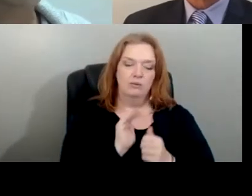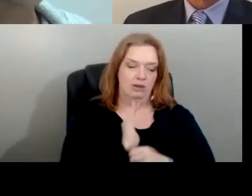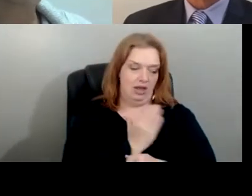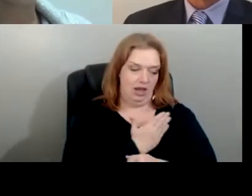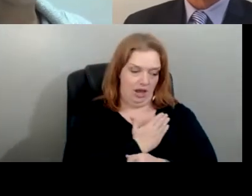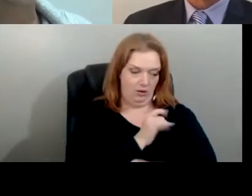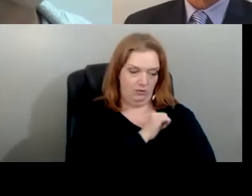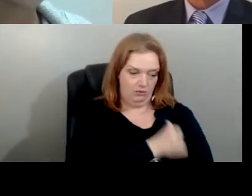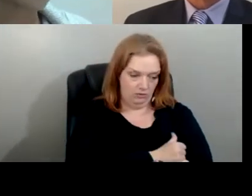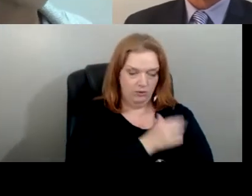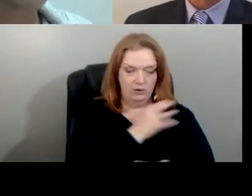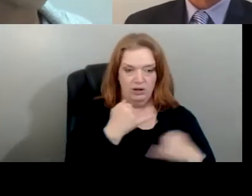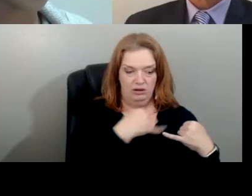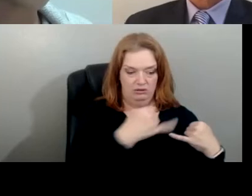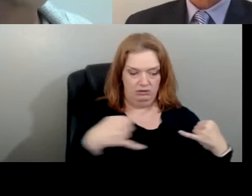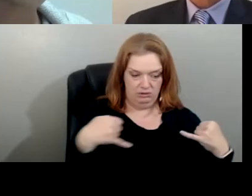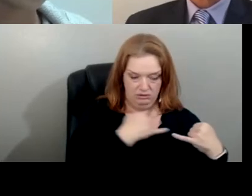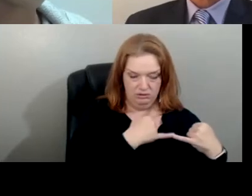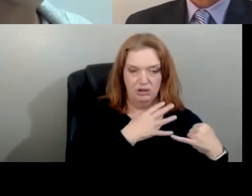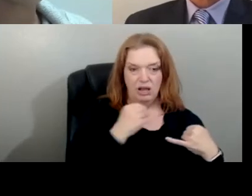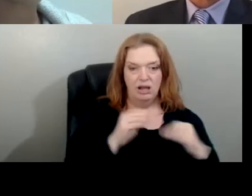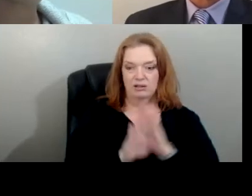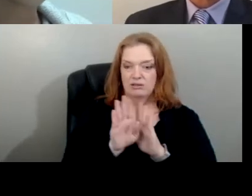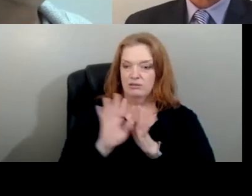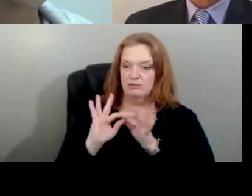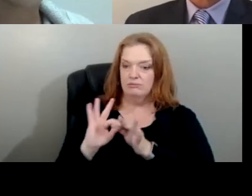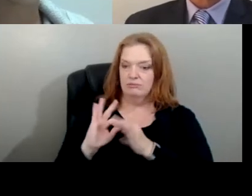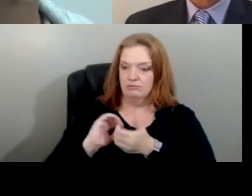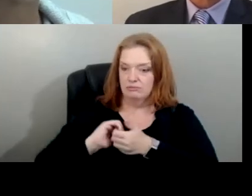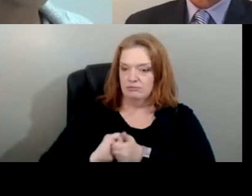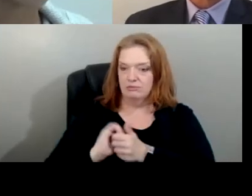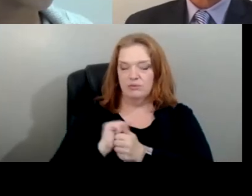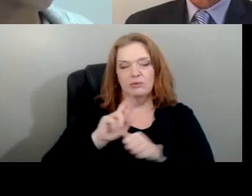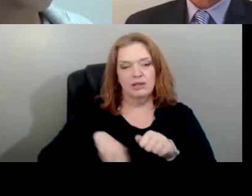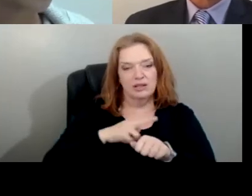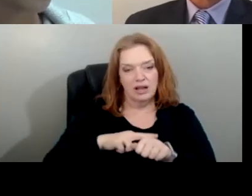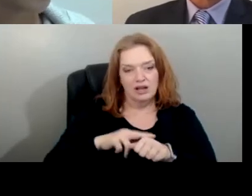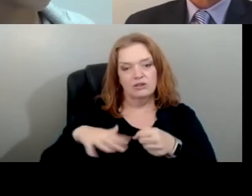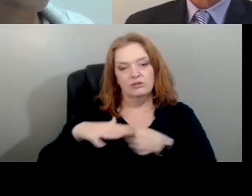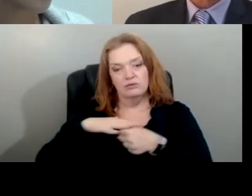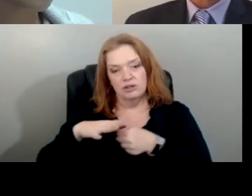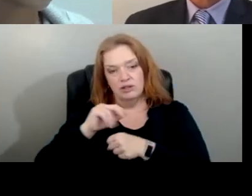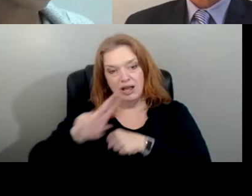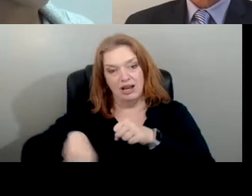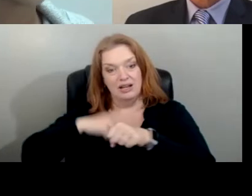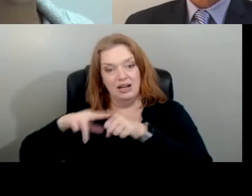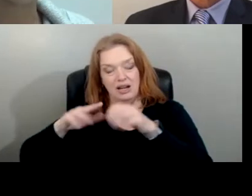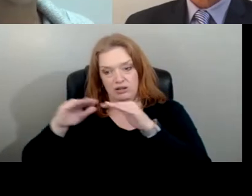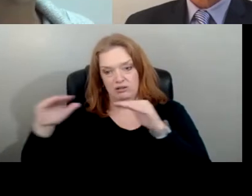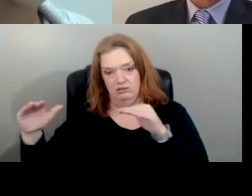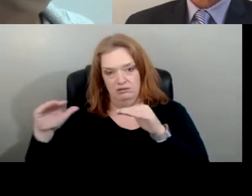by building partnerships and collaborations with local, regional, and national resources. And whereas